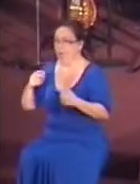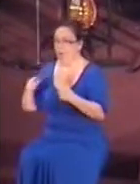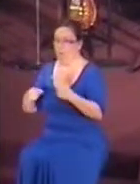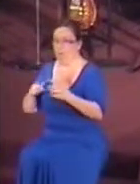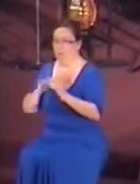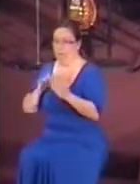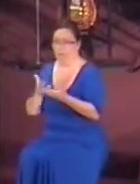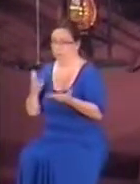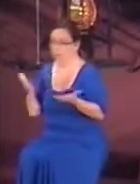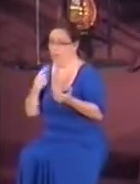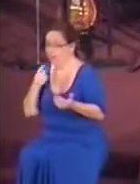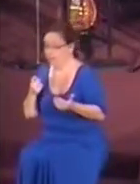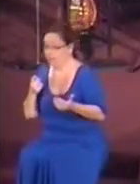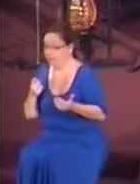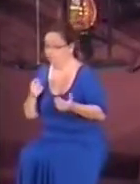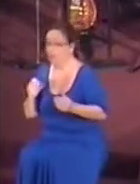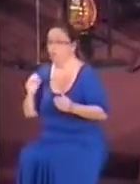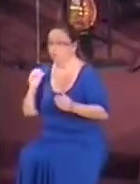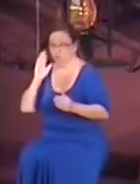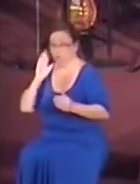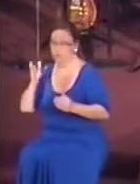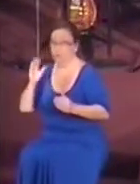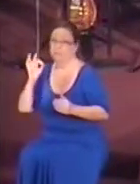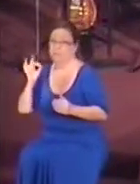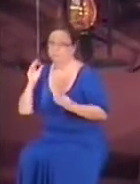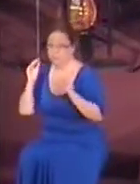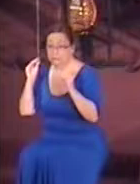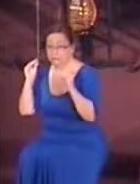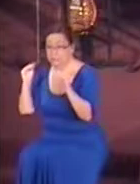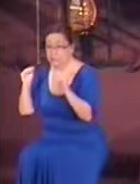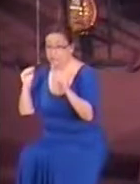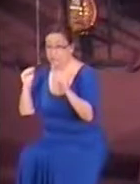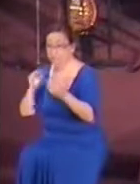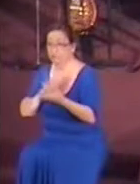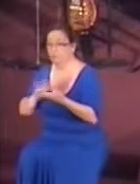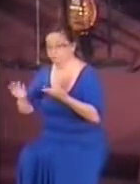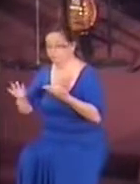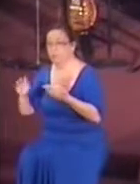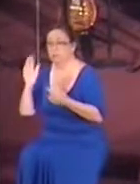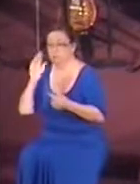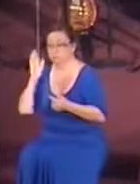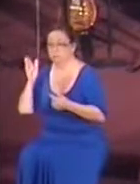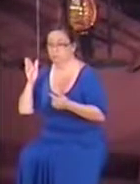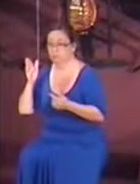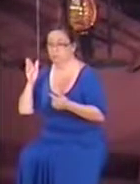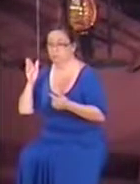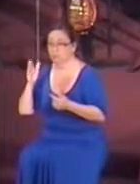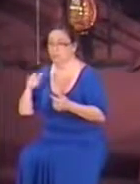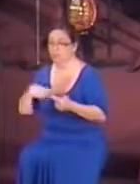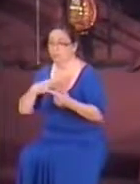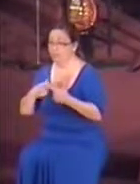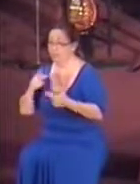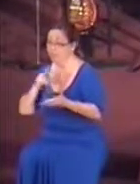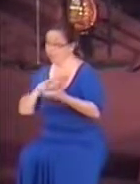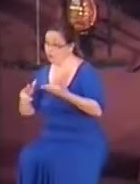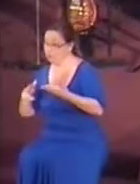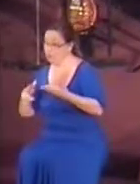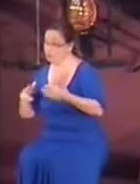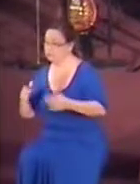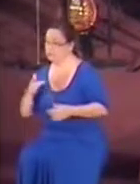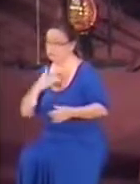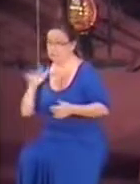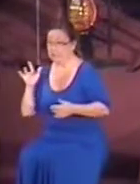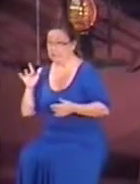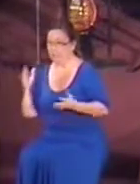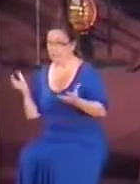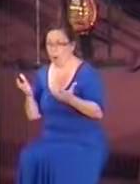alcohol. And so we're gonna teach on that in 4 weeks. And then in 3 weeks, we're going to be touching about something that is really, really sensitive, and